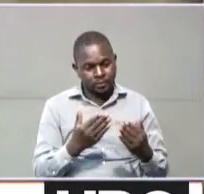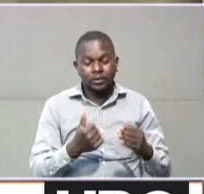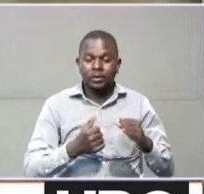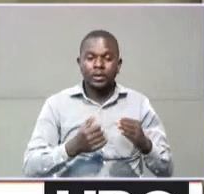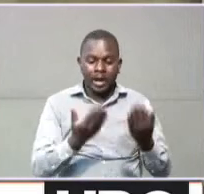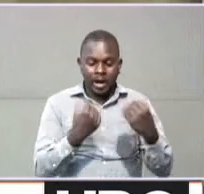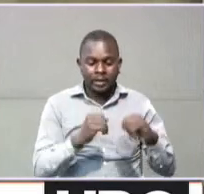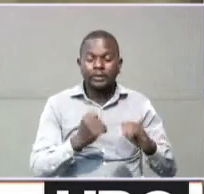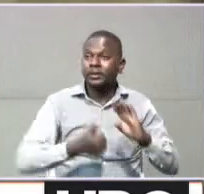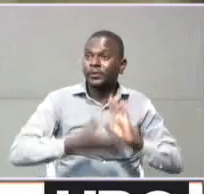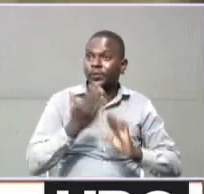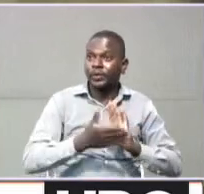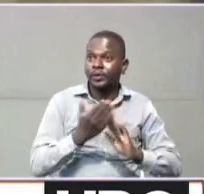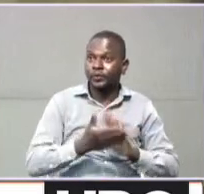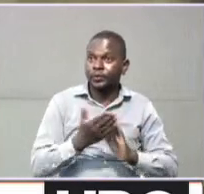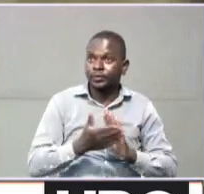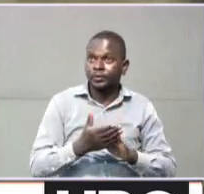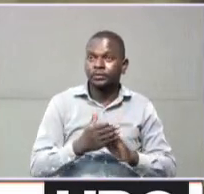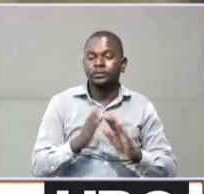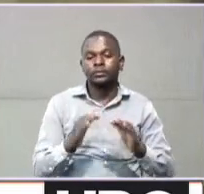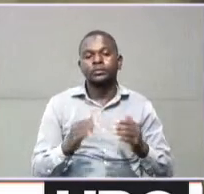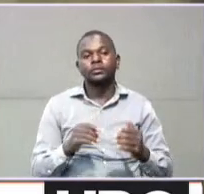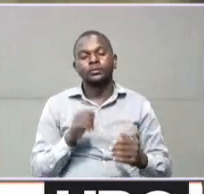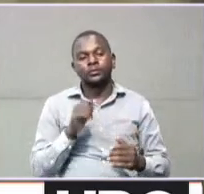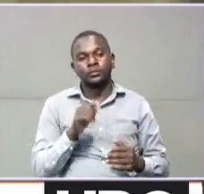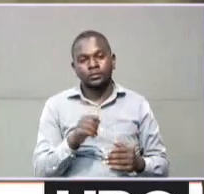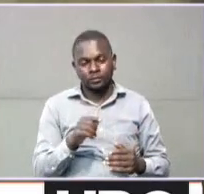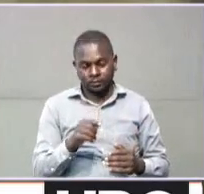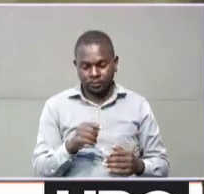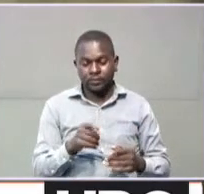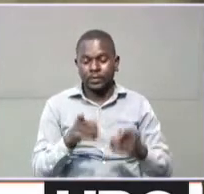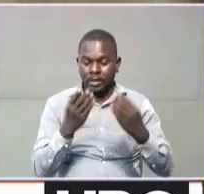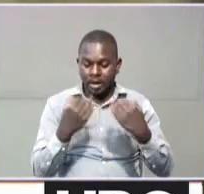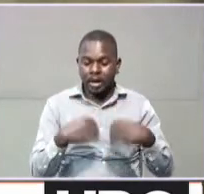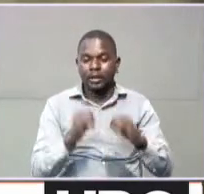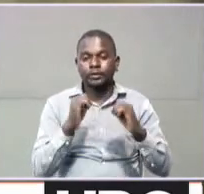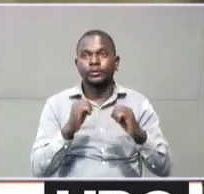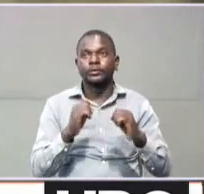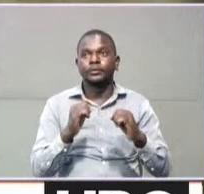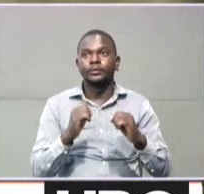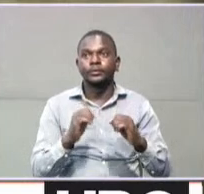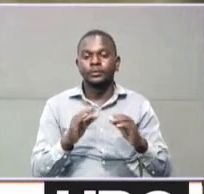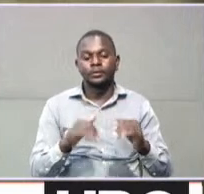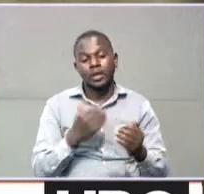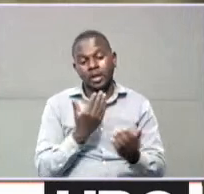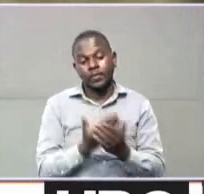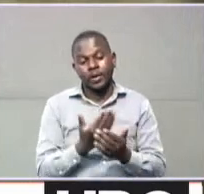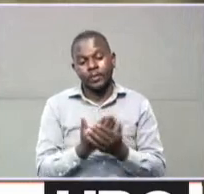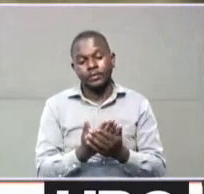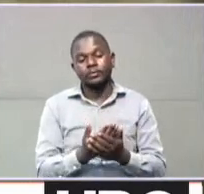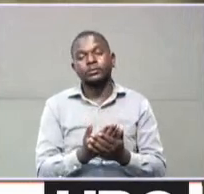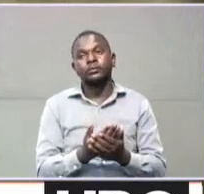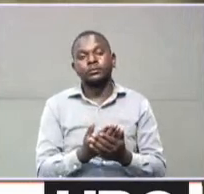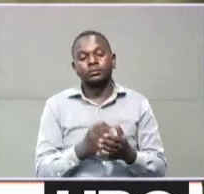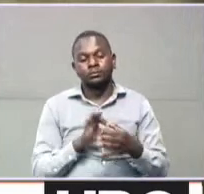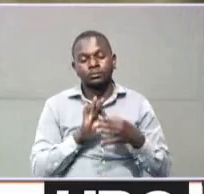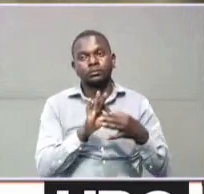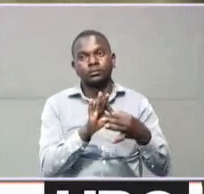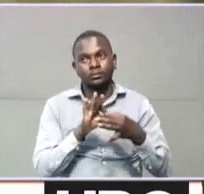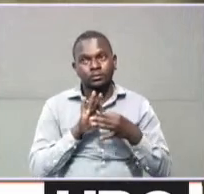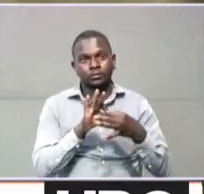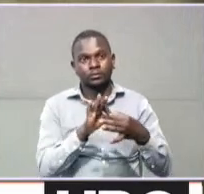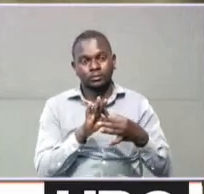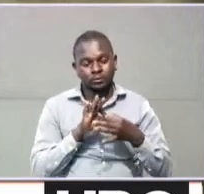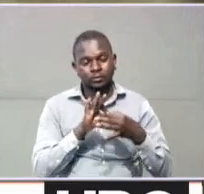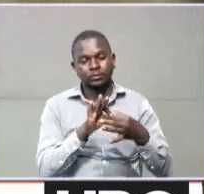quickly and taking action i request you to keep in touch